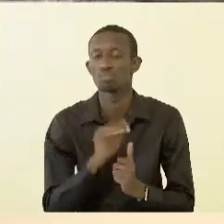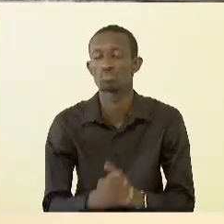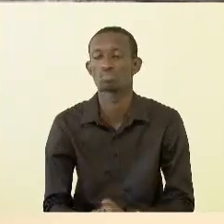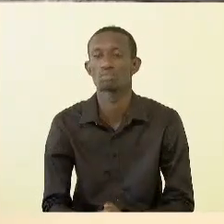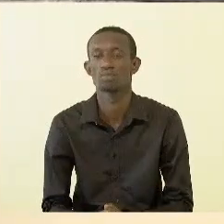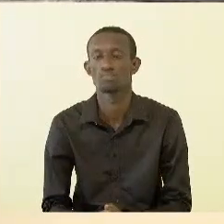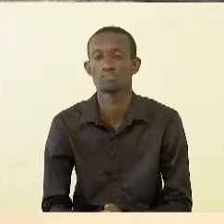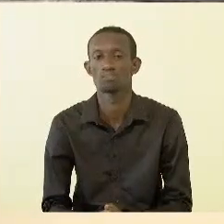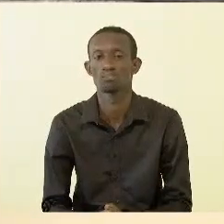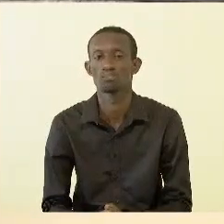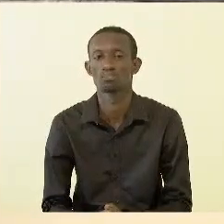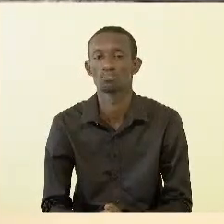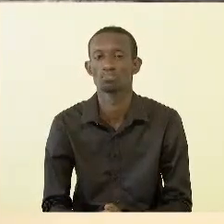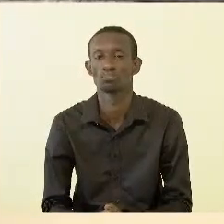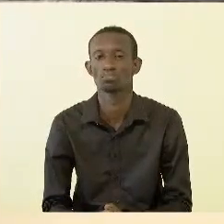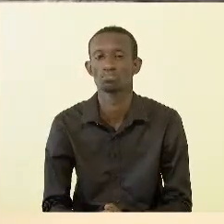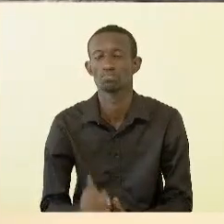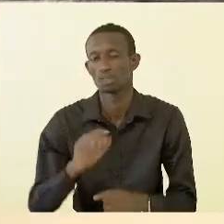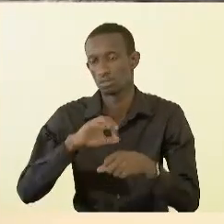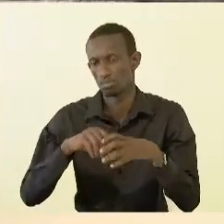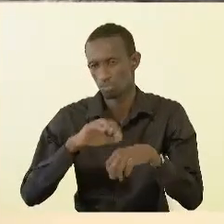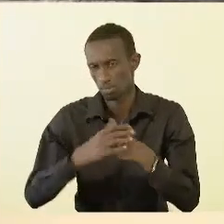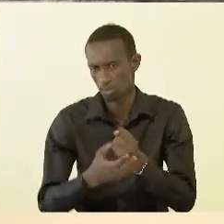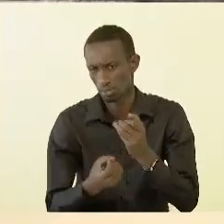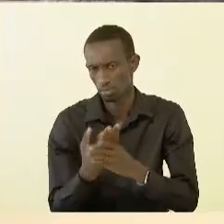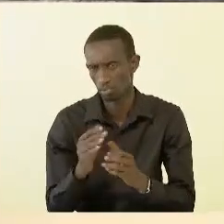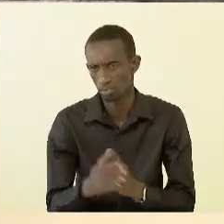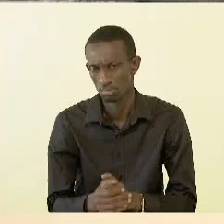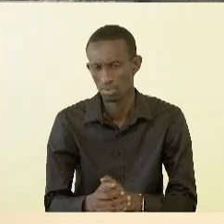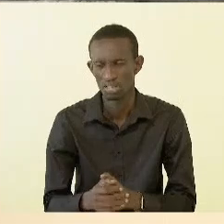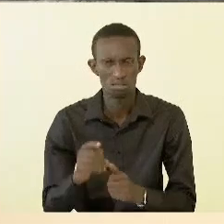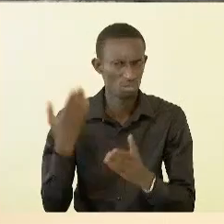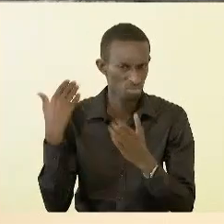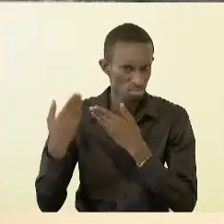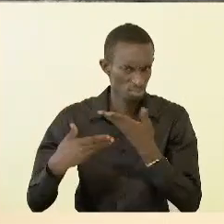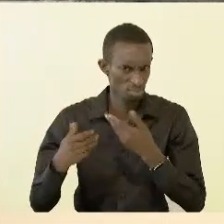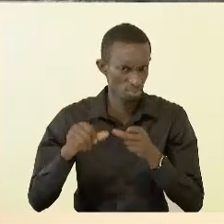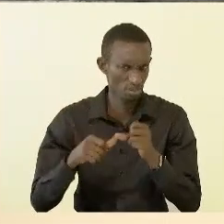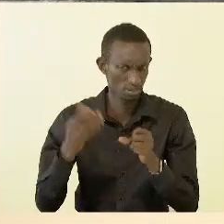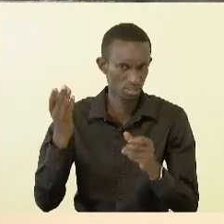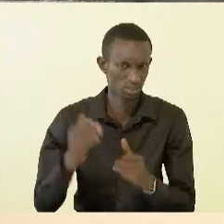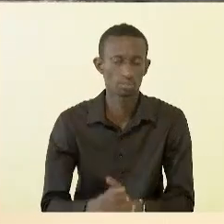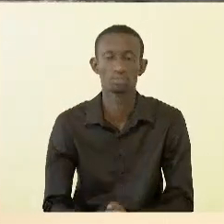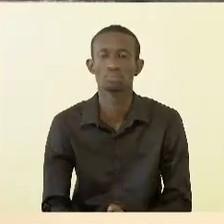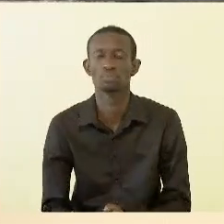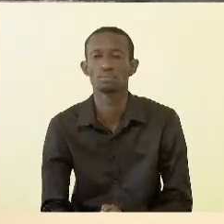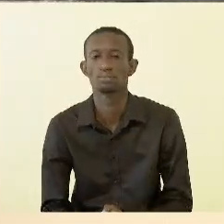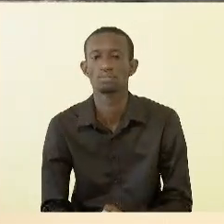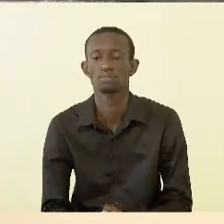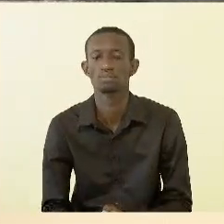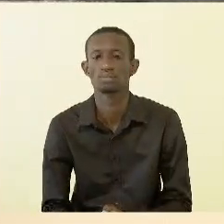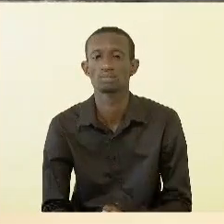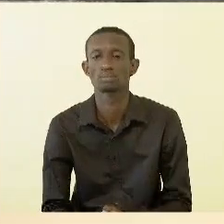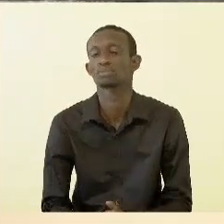hydroxide plus the hydrogen gas. I've done this experiment several times, many times. Or you